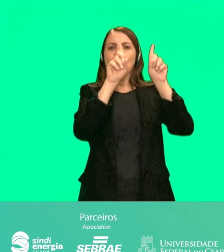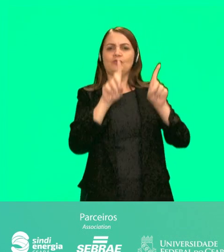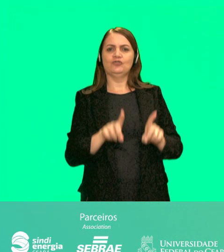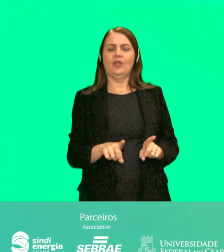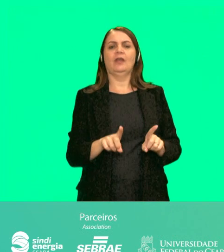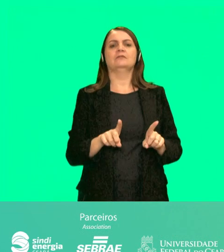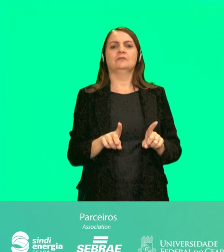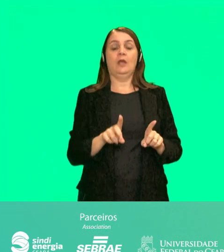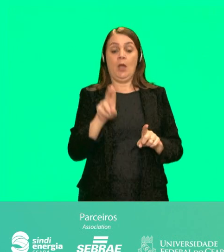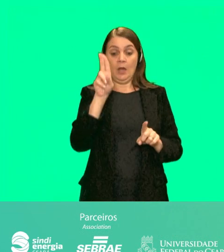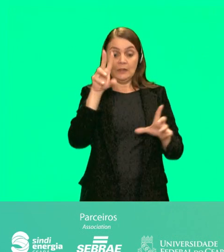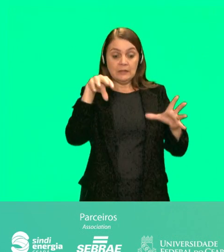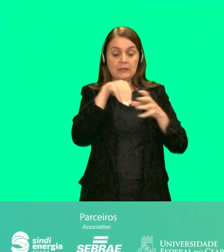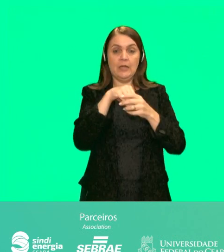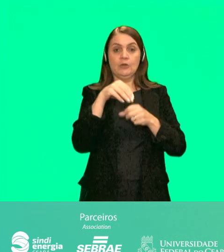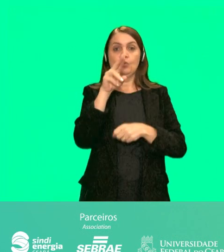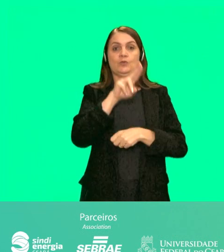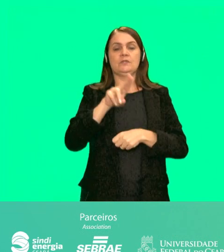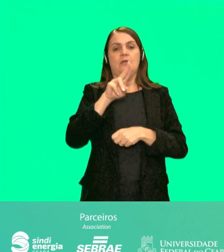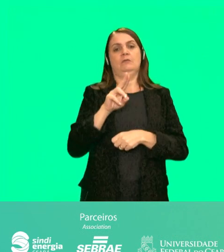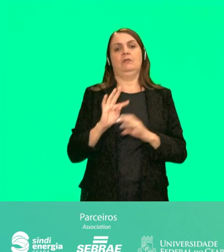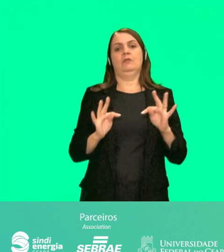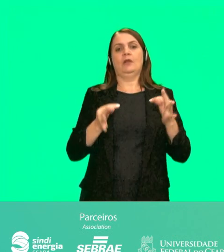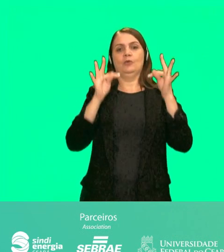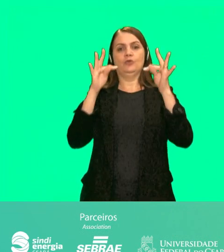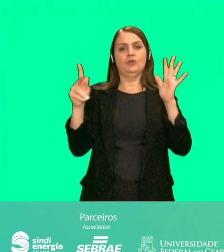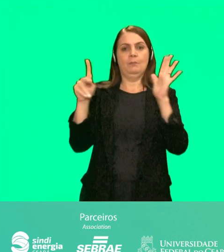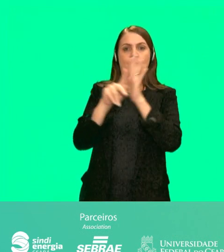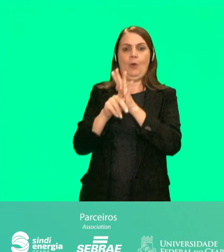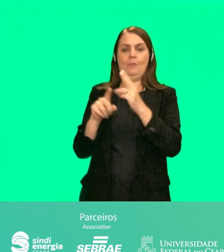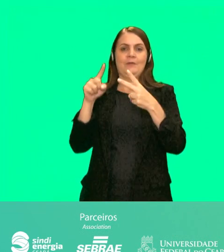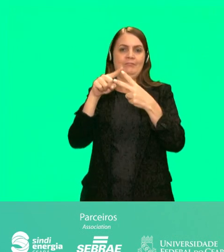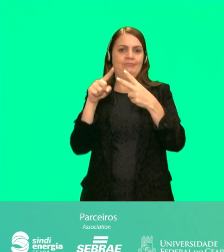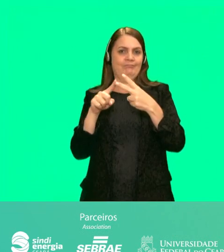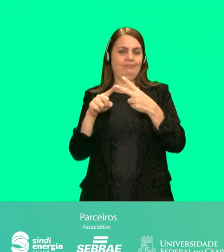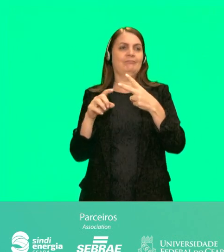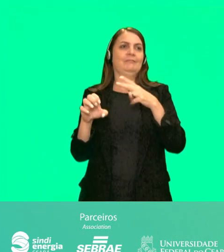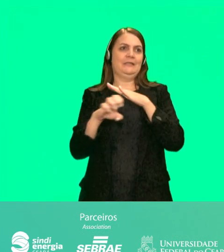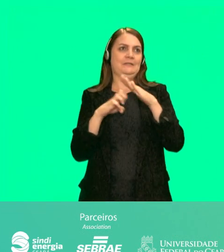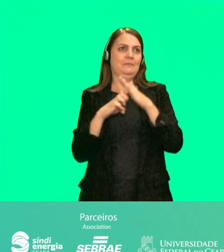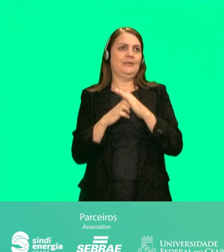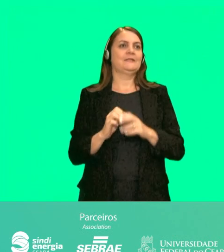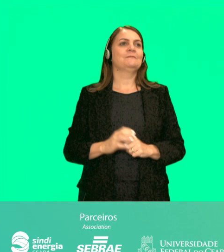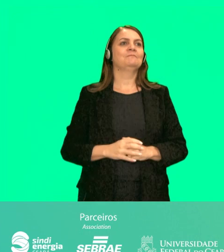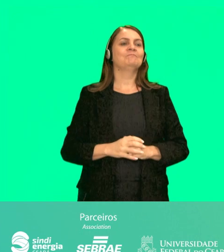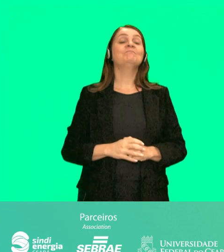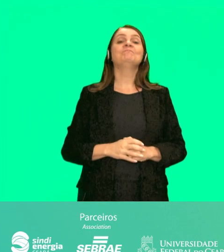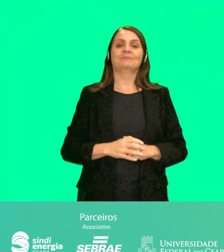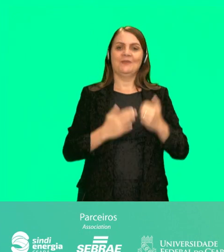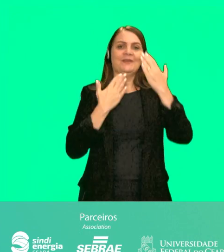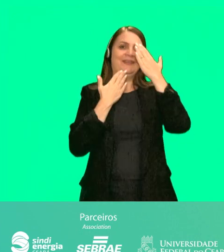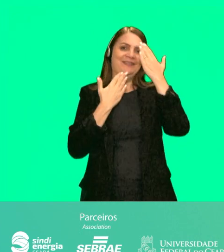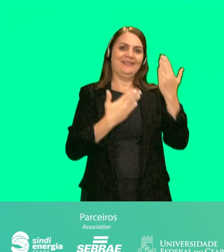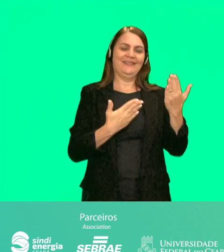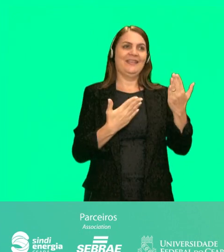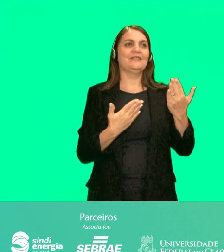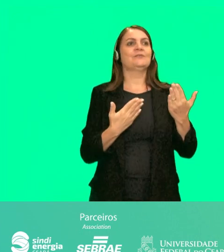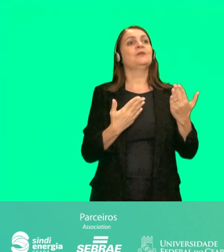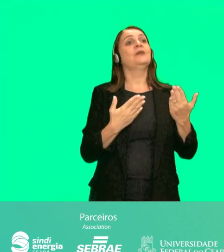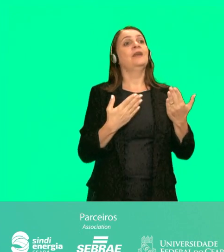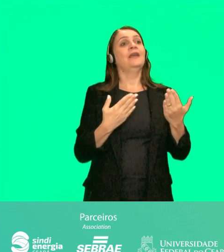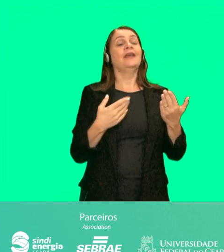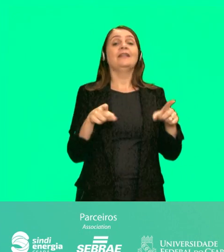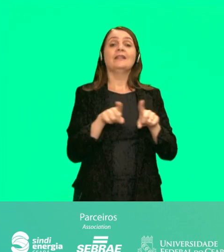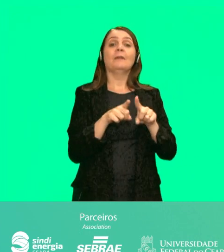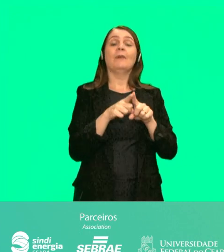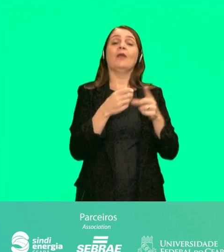and Hydron projects, and with this, I invite you to access our website, Agile Solution